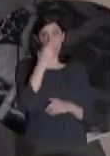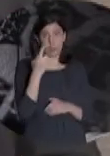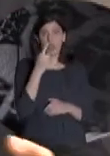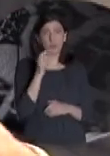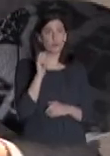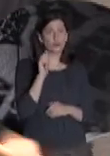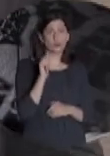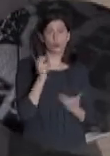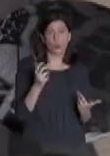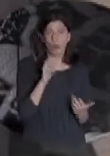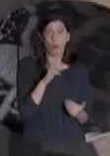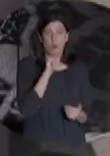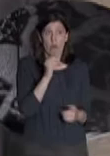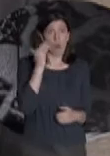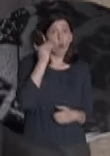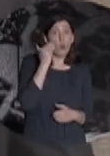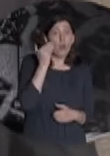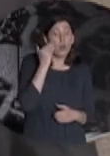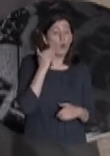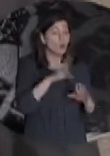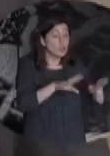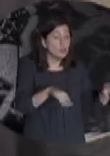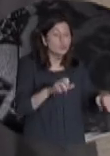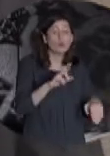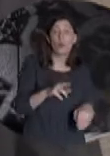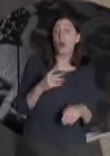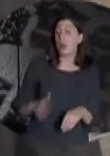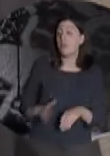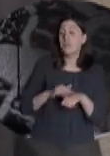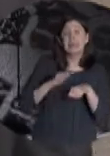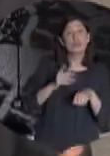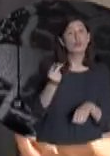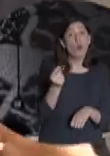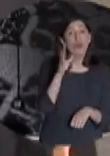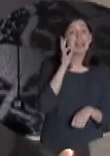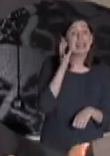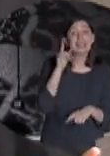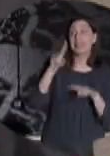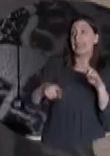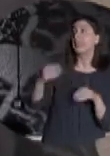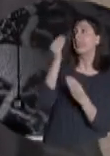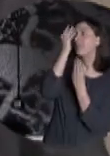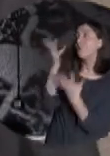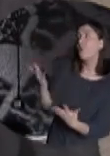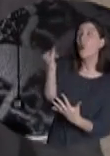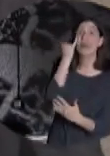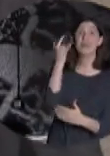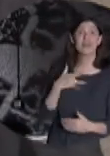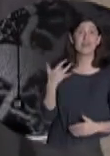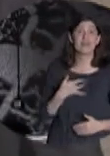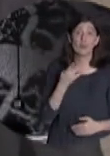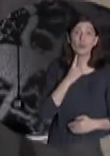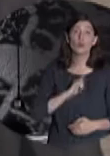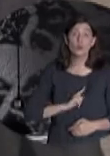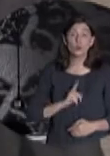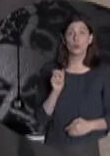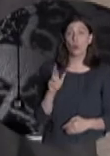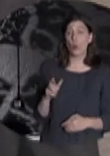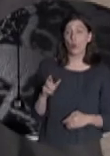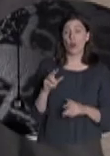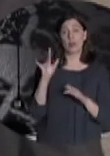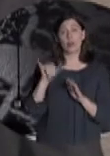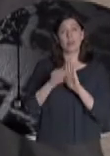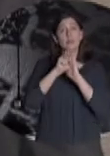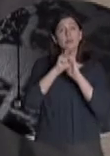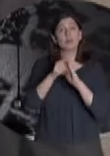not be aware, especially with pets and kids. They can't always tell us when they're thirsty, and they can't always tell us when they're starting to feel those symptoms of heat exhaustion or